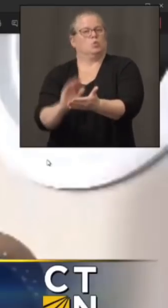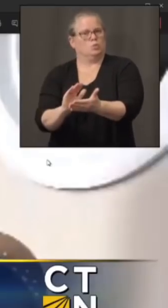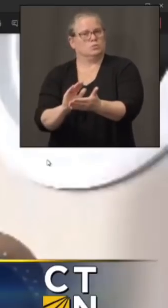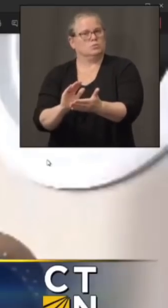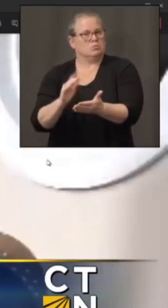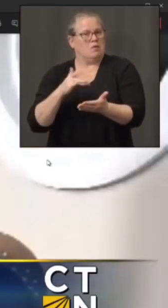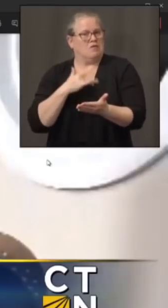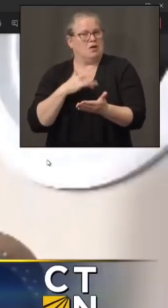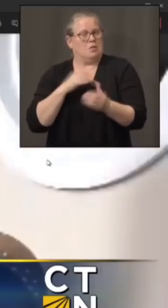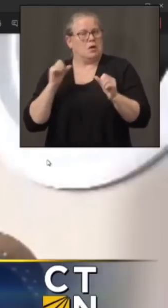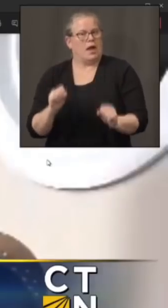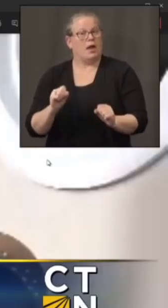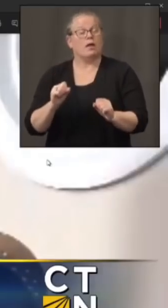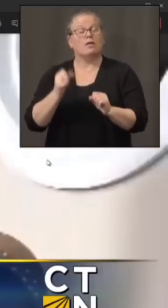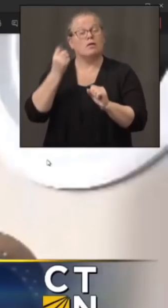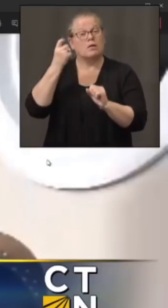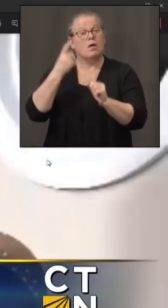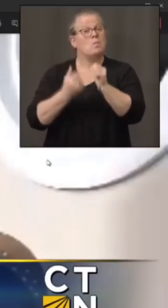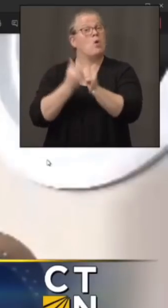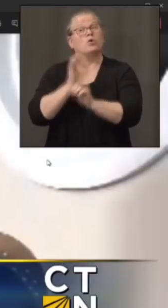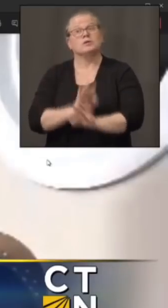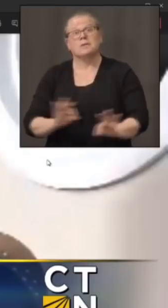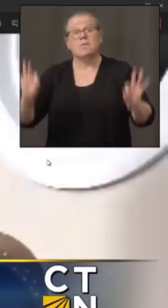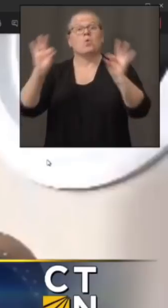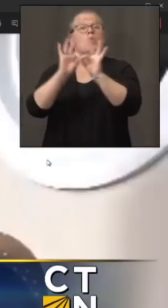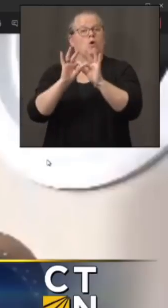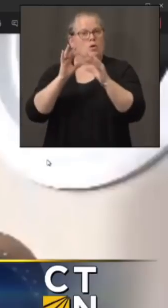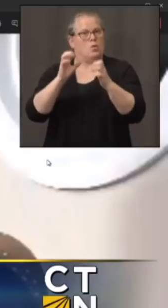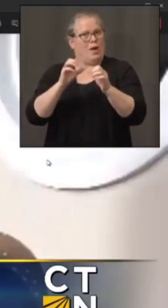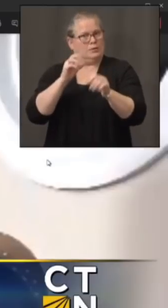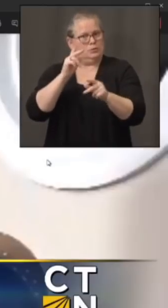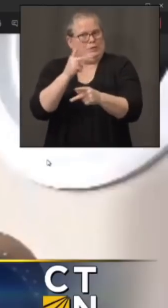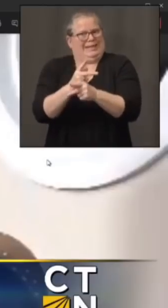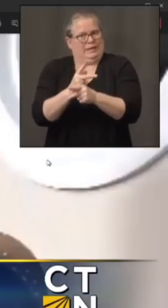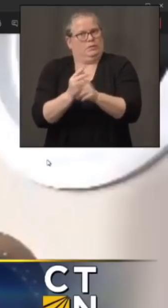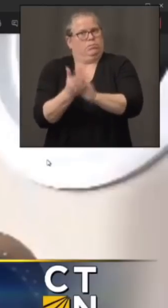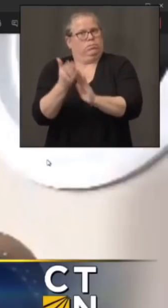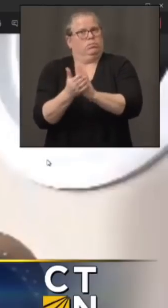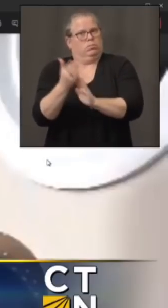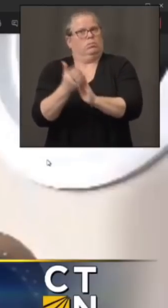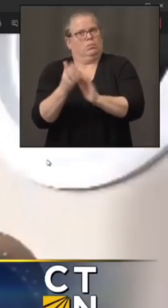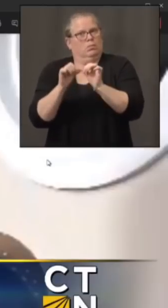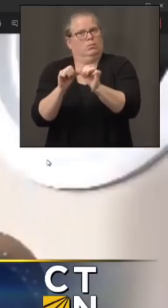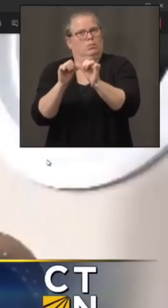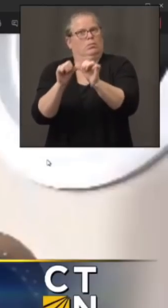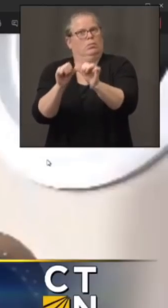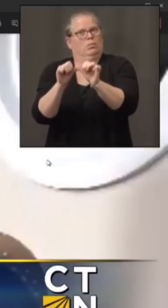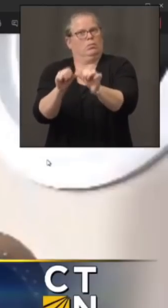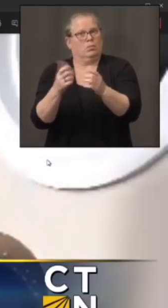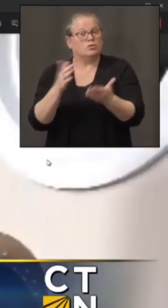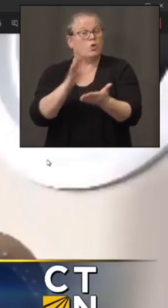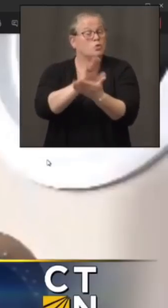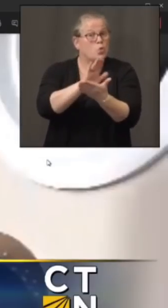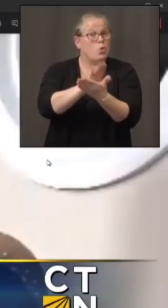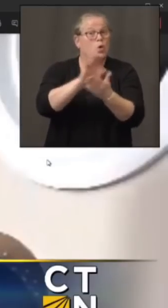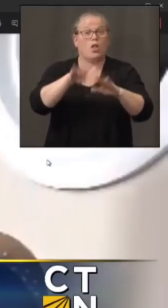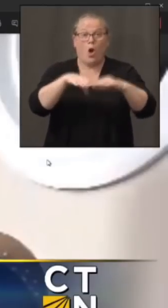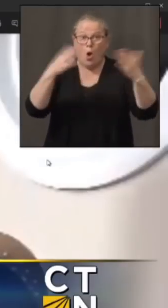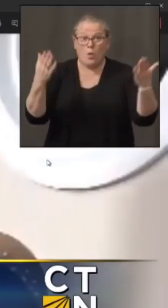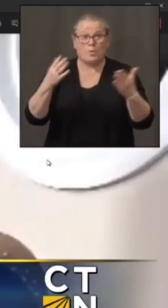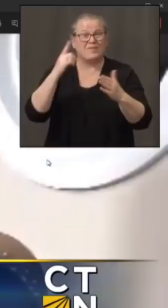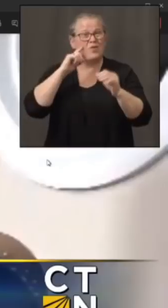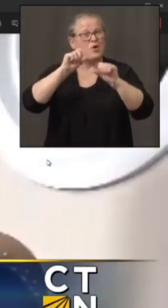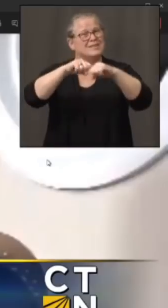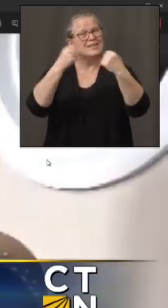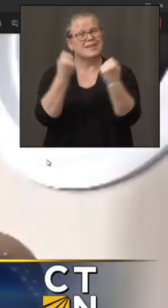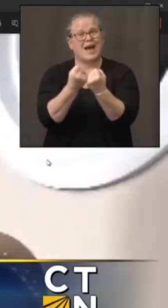important, that's what we want to preserve. And so the fact that keeping kids in school is very important societally. Children